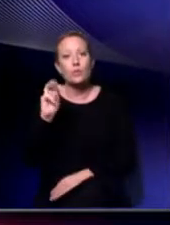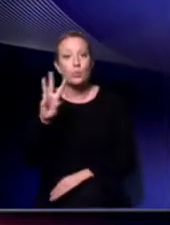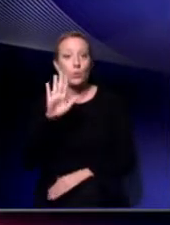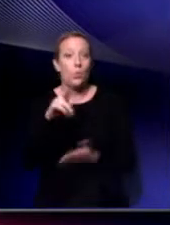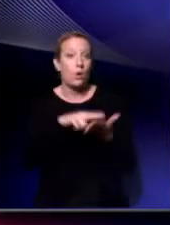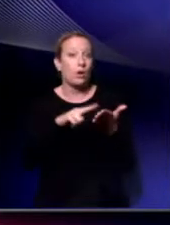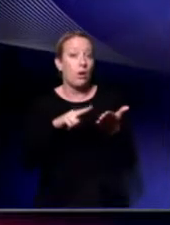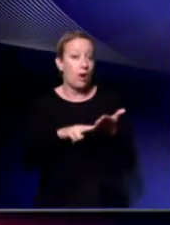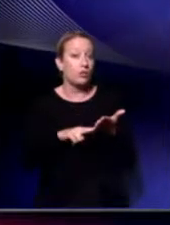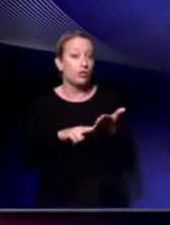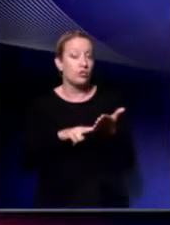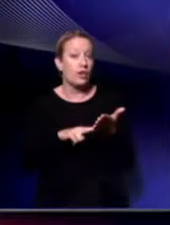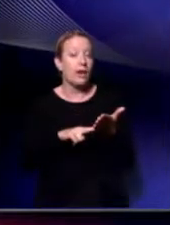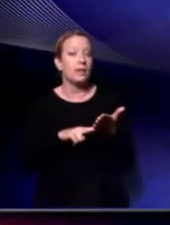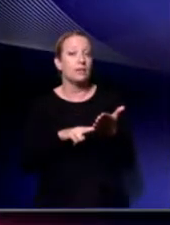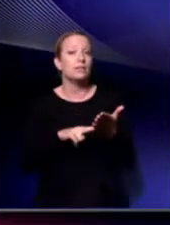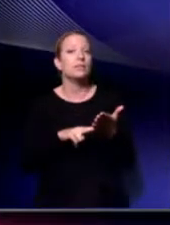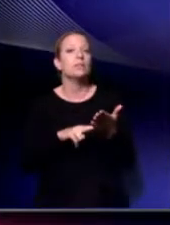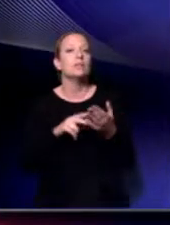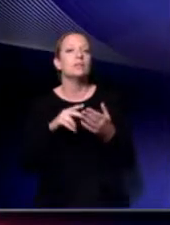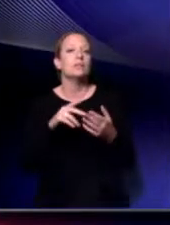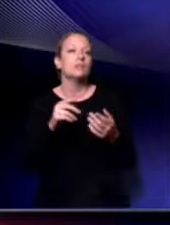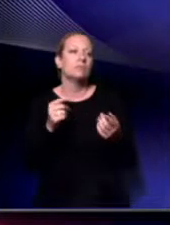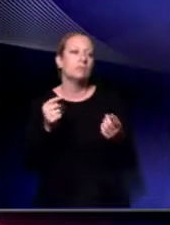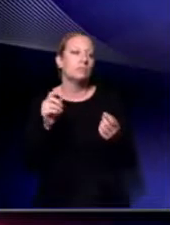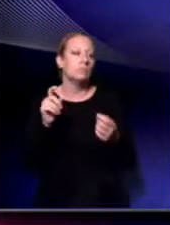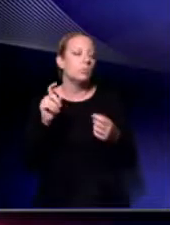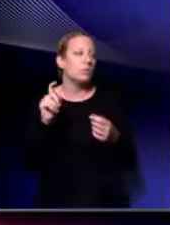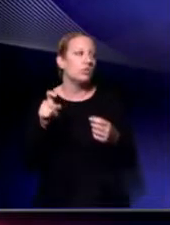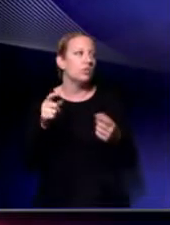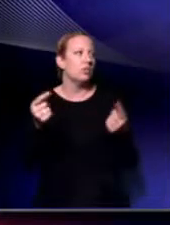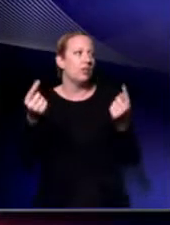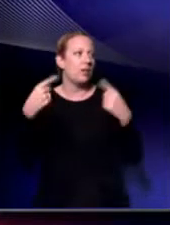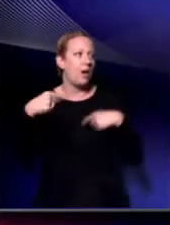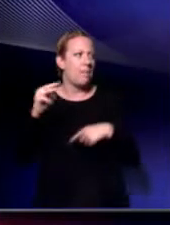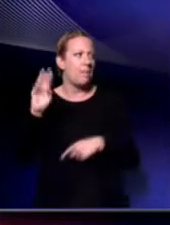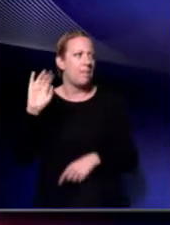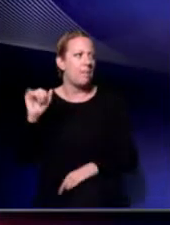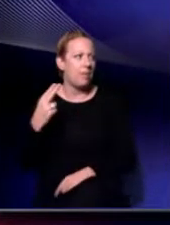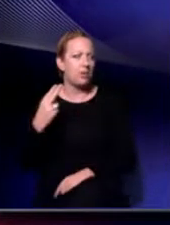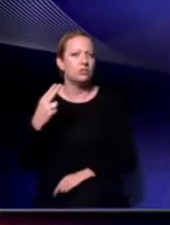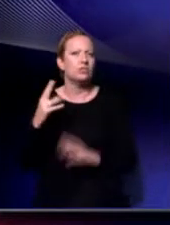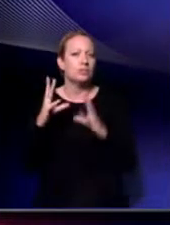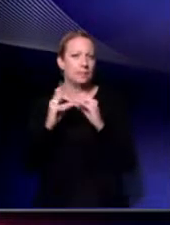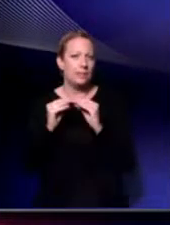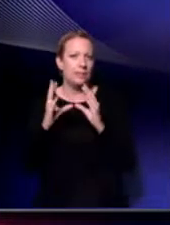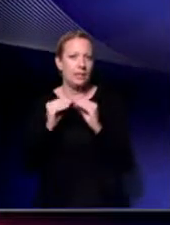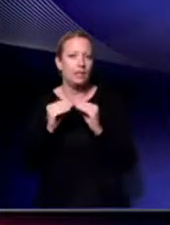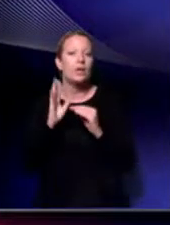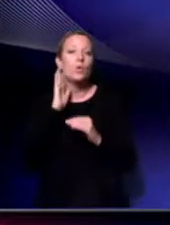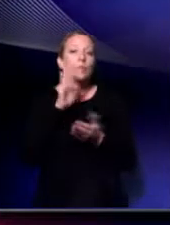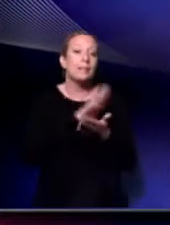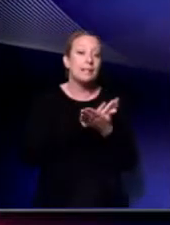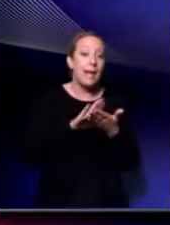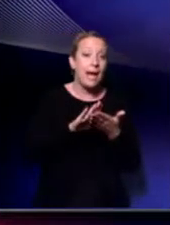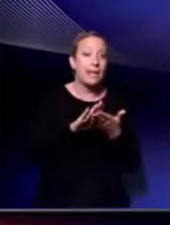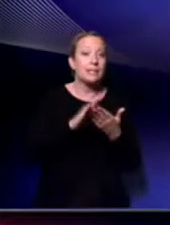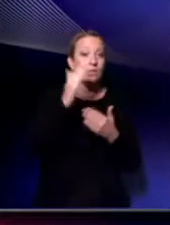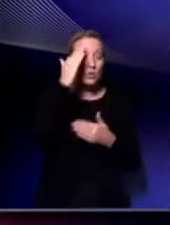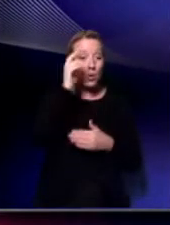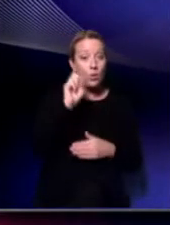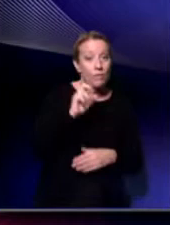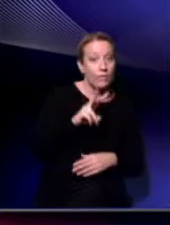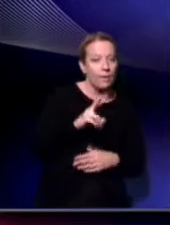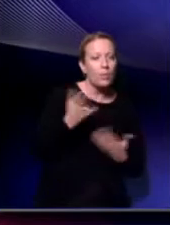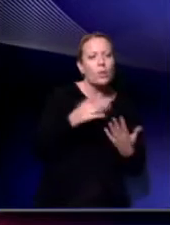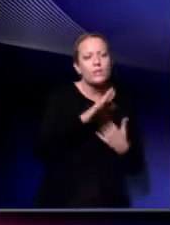March meeting. So it would be nice to know come November what your thoughts are in